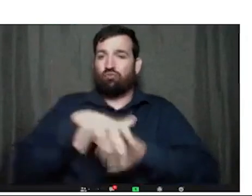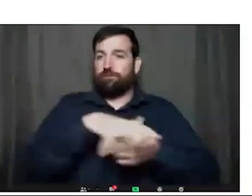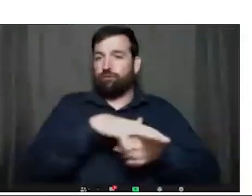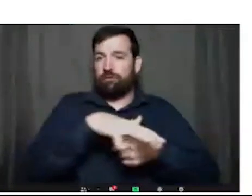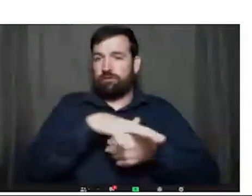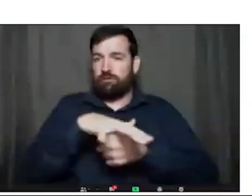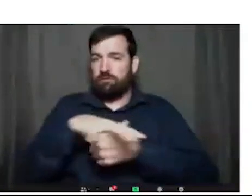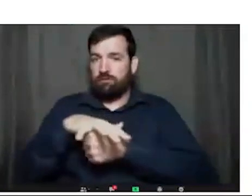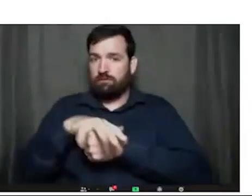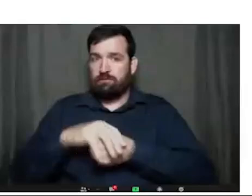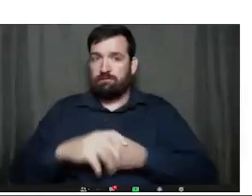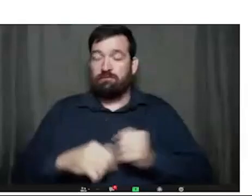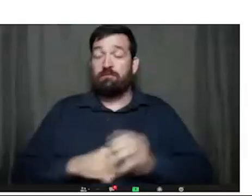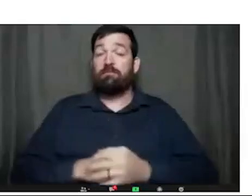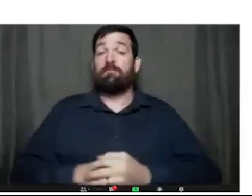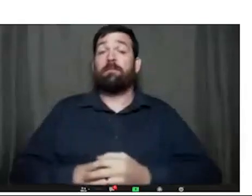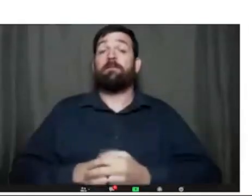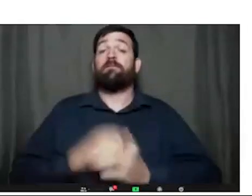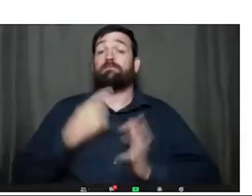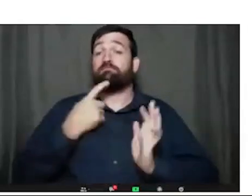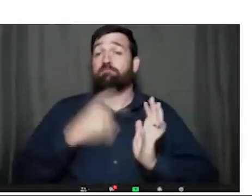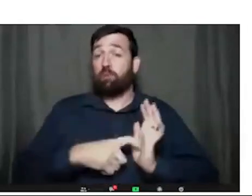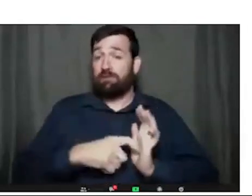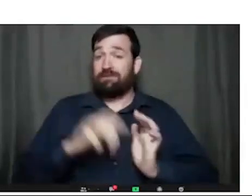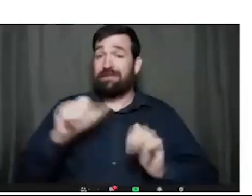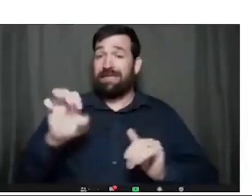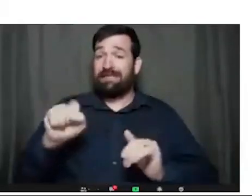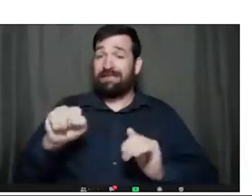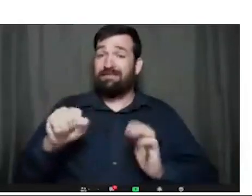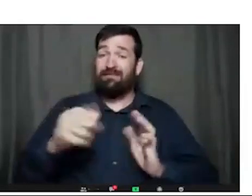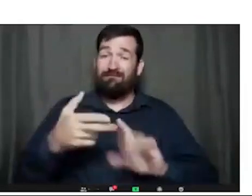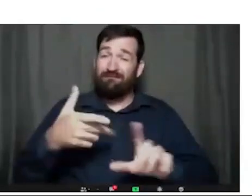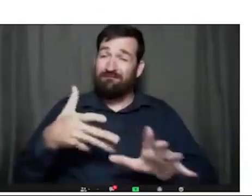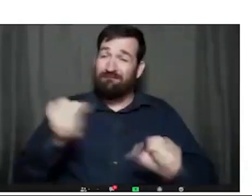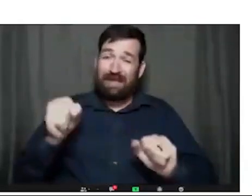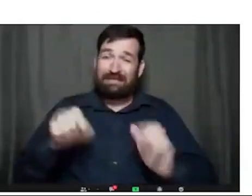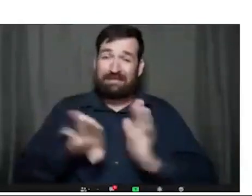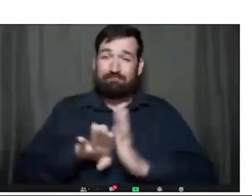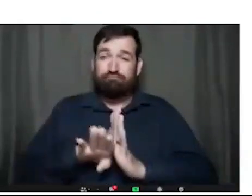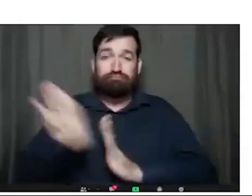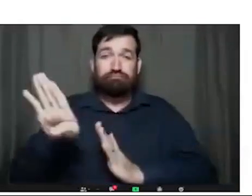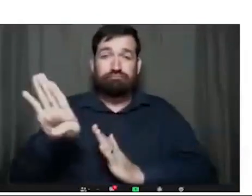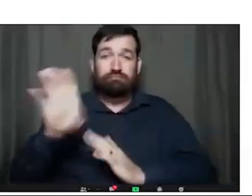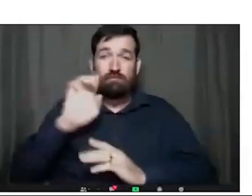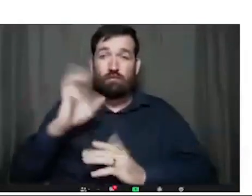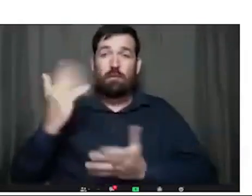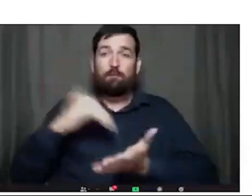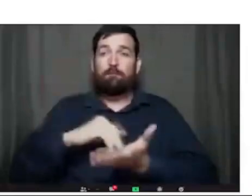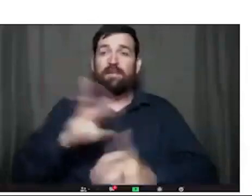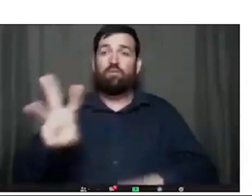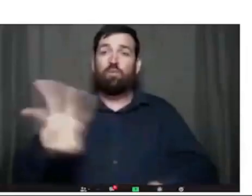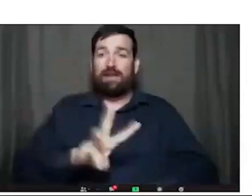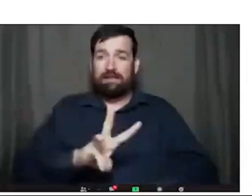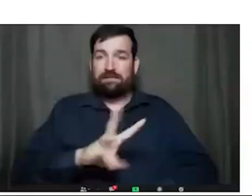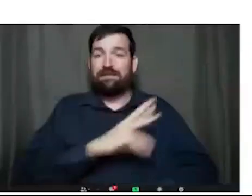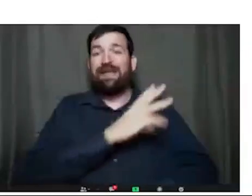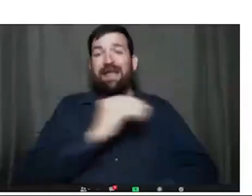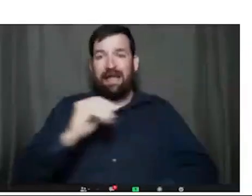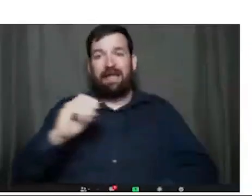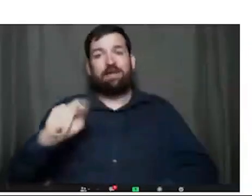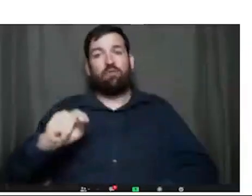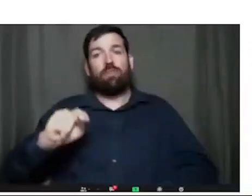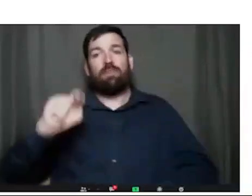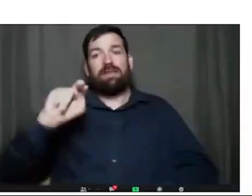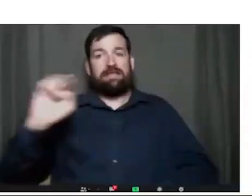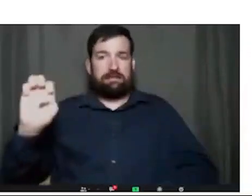can see is that cases are rising very quickly for the Midwest, who leads the nation, and the Northeast. However, if you look at